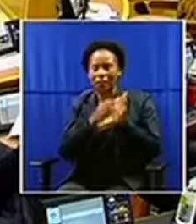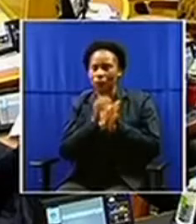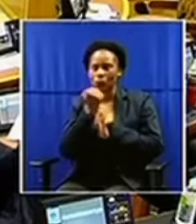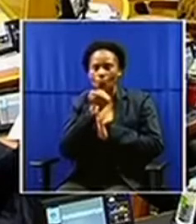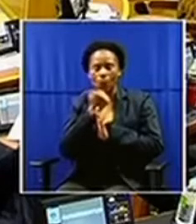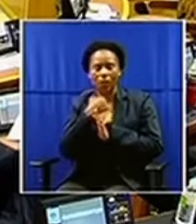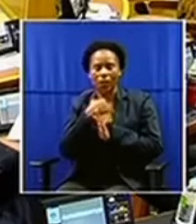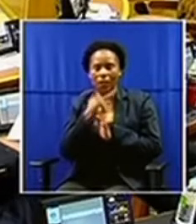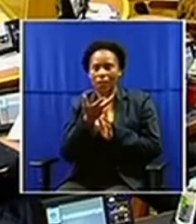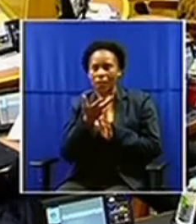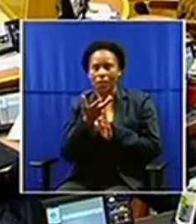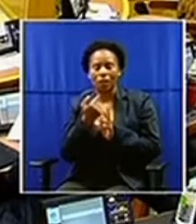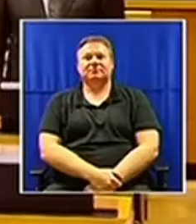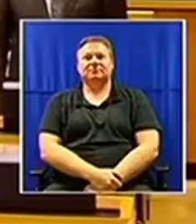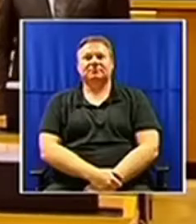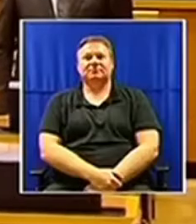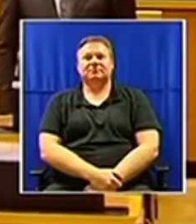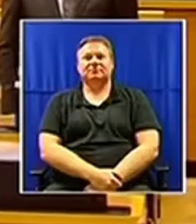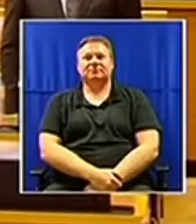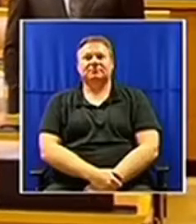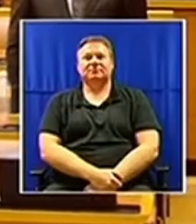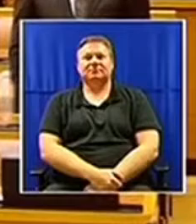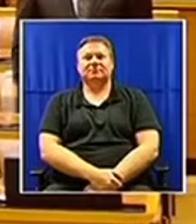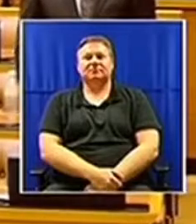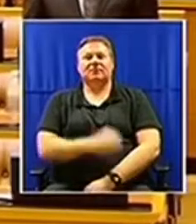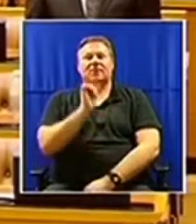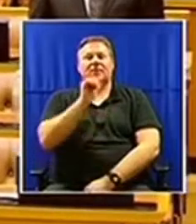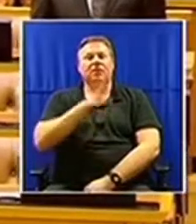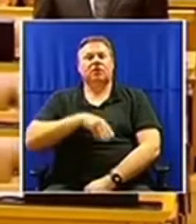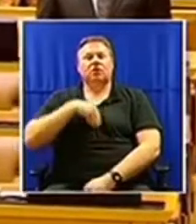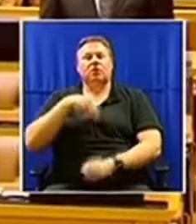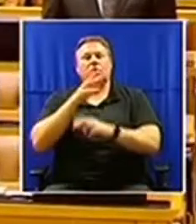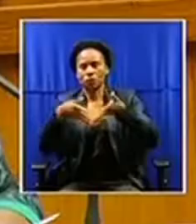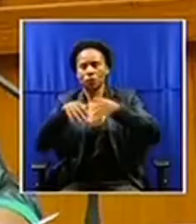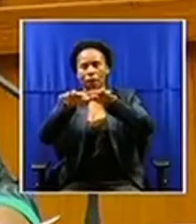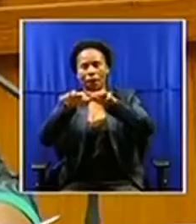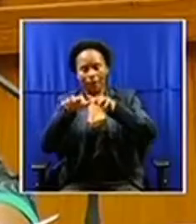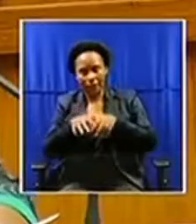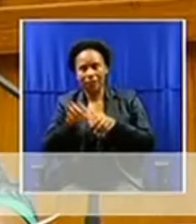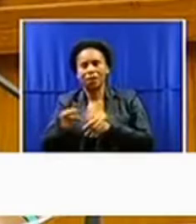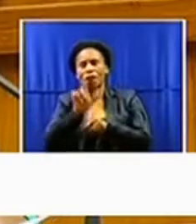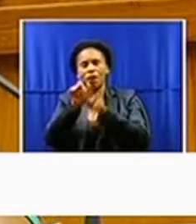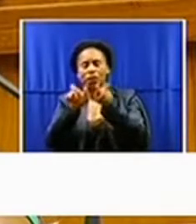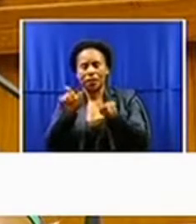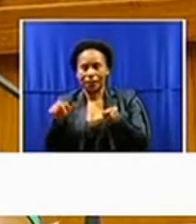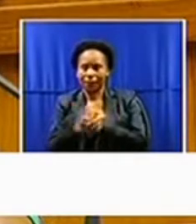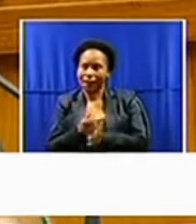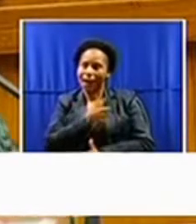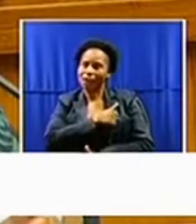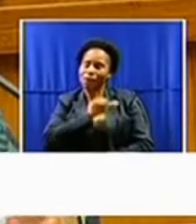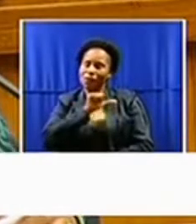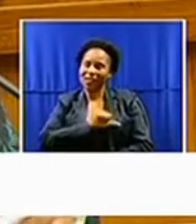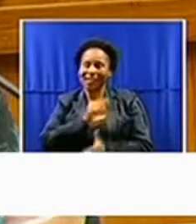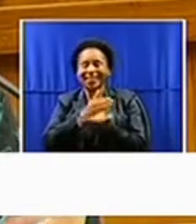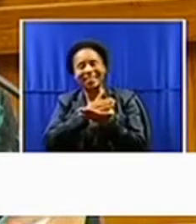ukugcina kulonyaka amaqembu ezombusazwe afisele abantu bakuleli izilokotho ezinhle. Unfortunately,